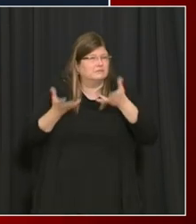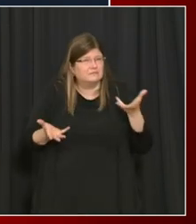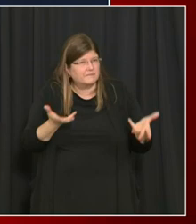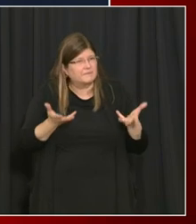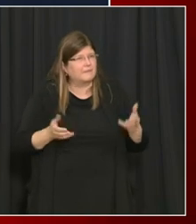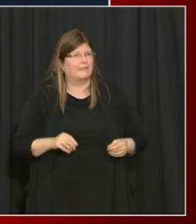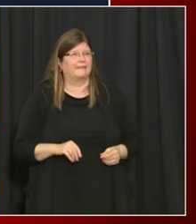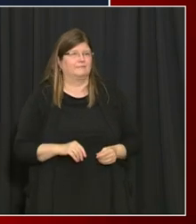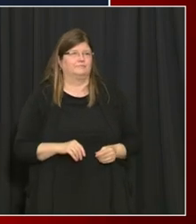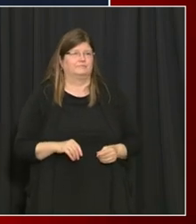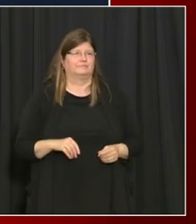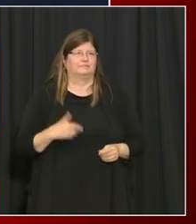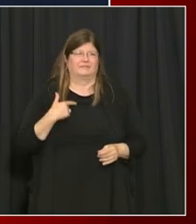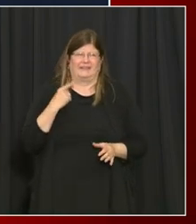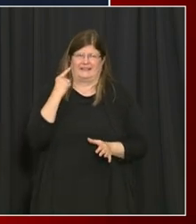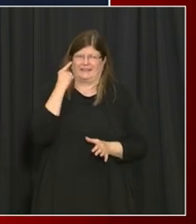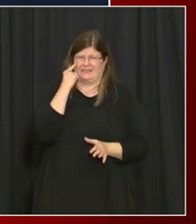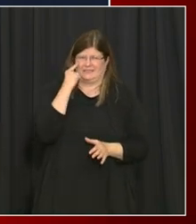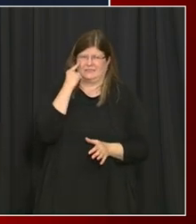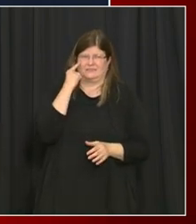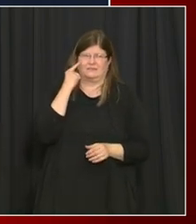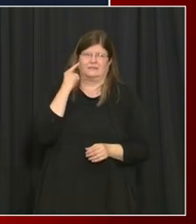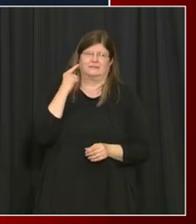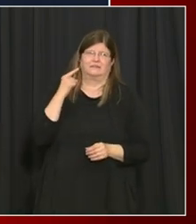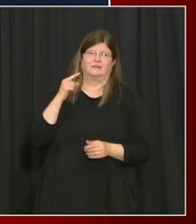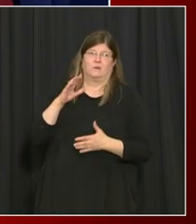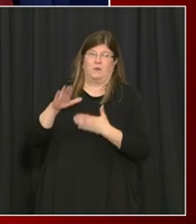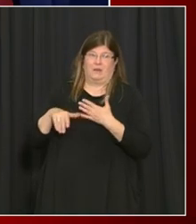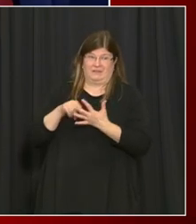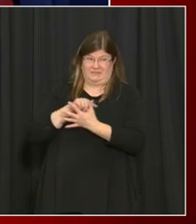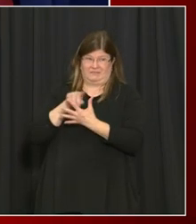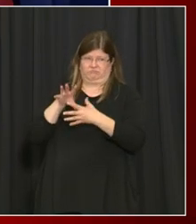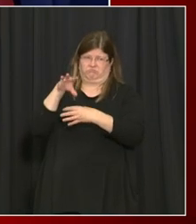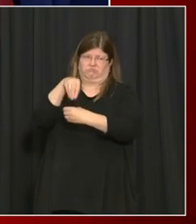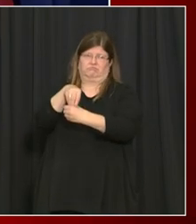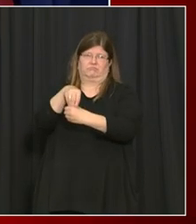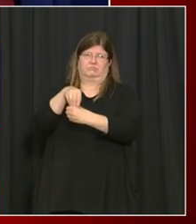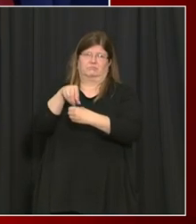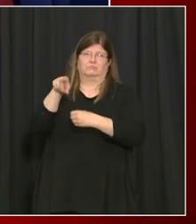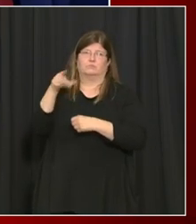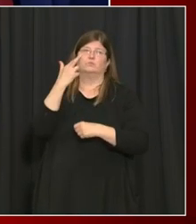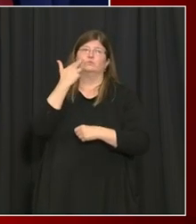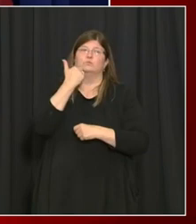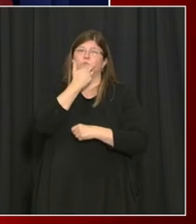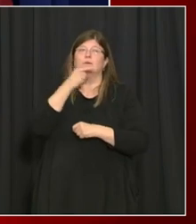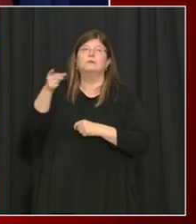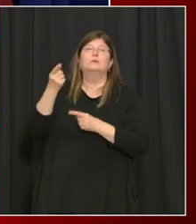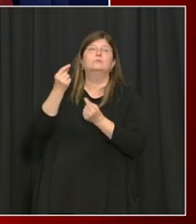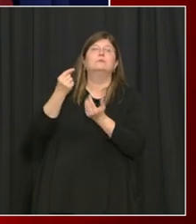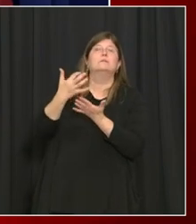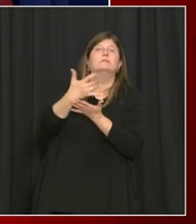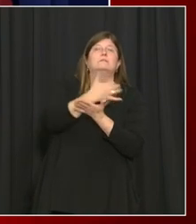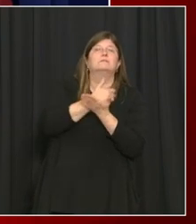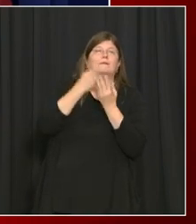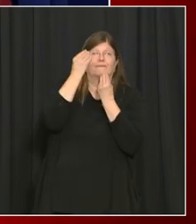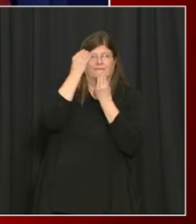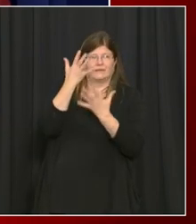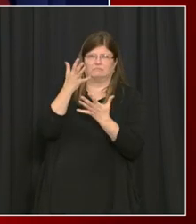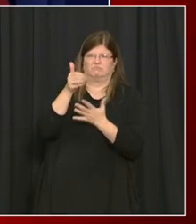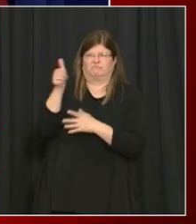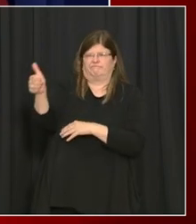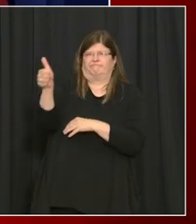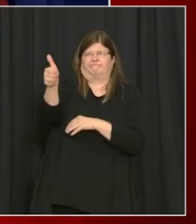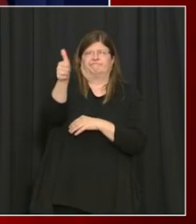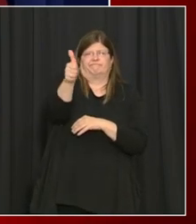I think that all of we kind of leave to them what they're collecting. We wouldn't, I